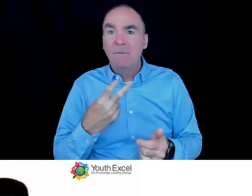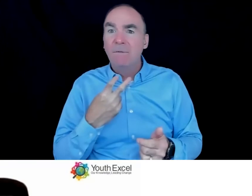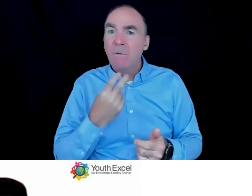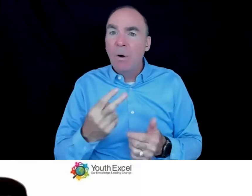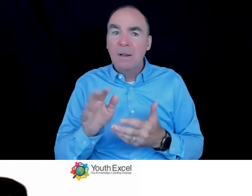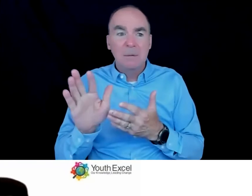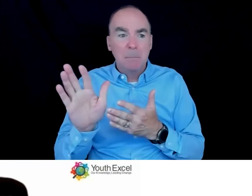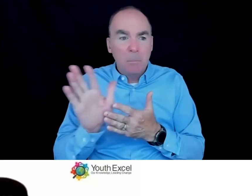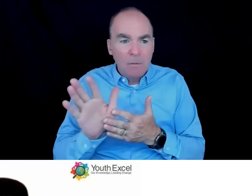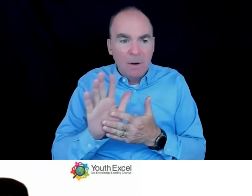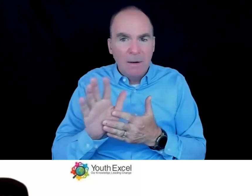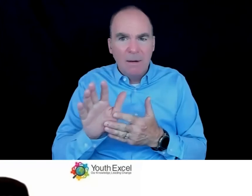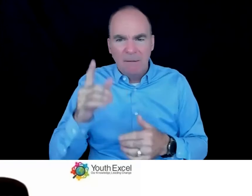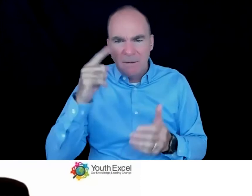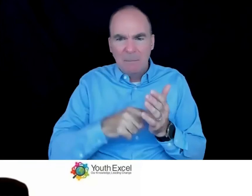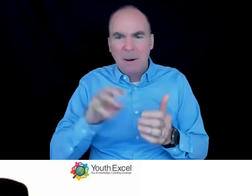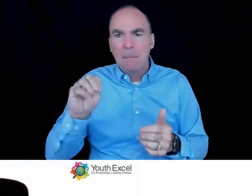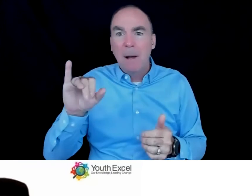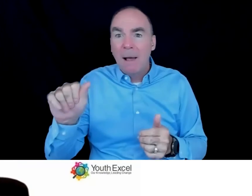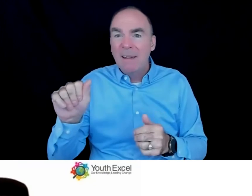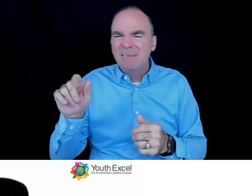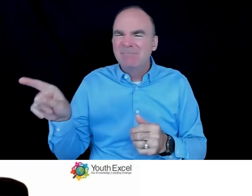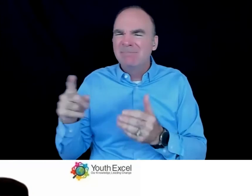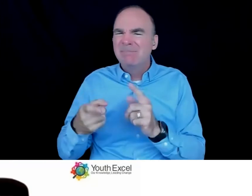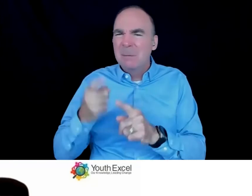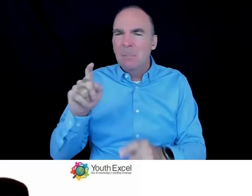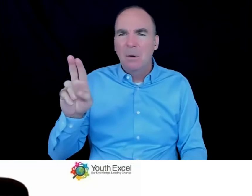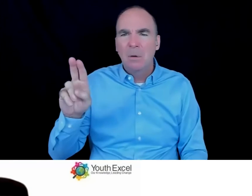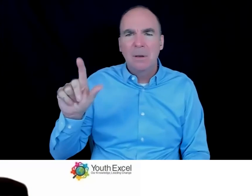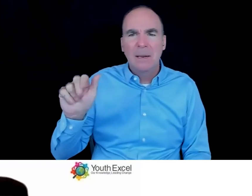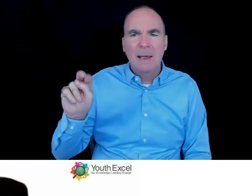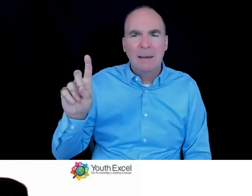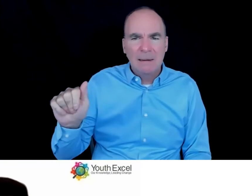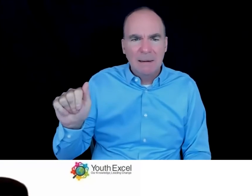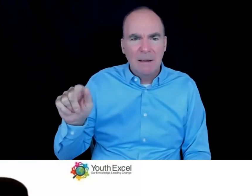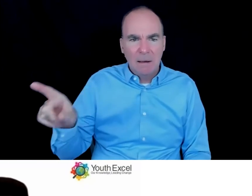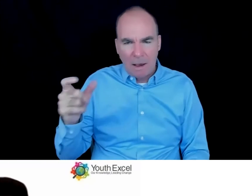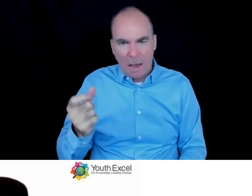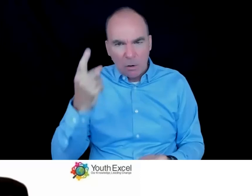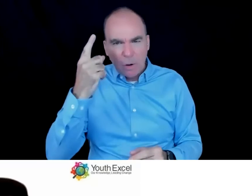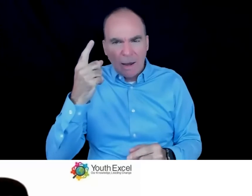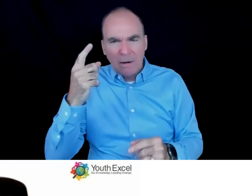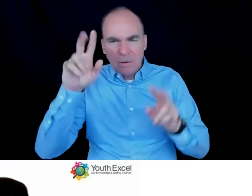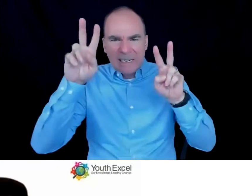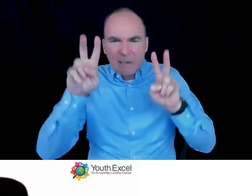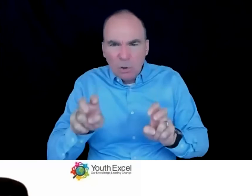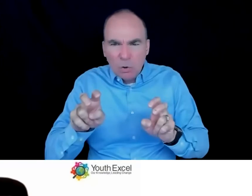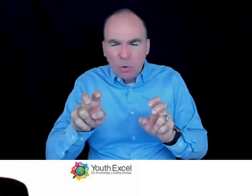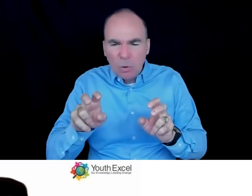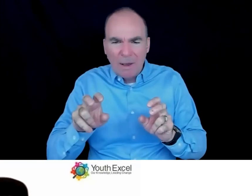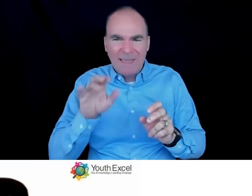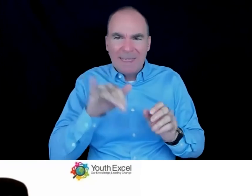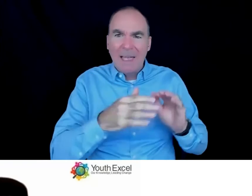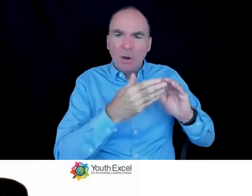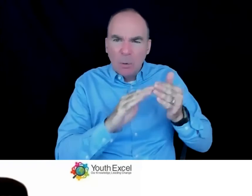for example, Mai from Uganda bringing in the essence of actually understanding issues that affects different communities.